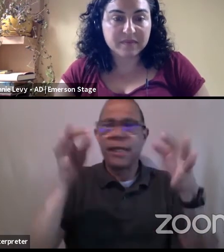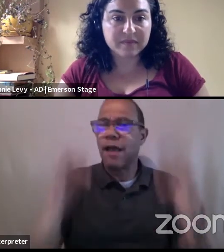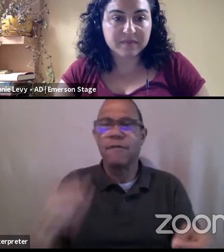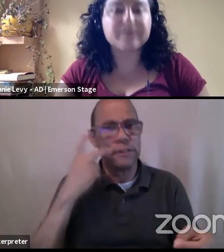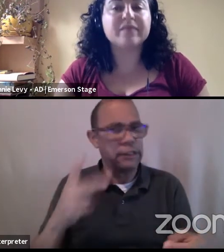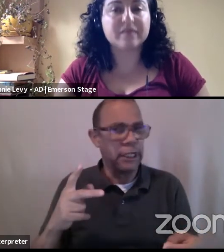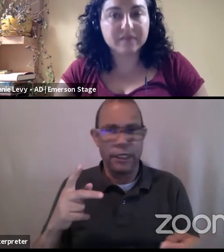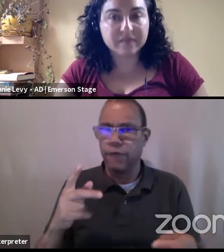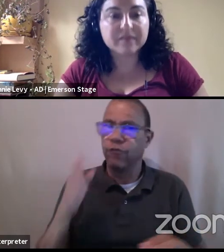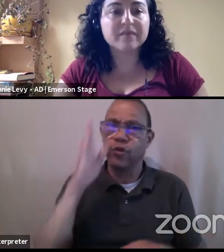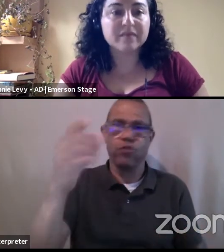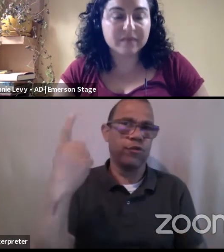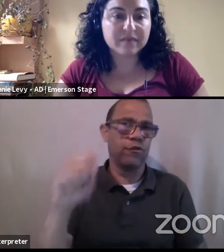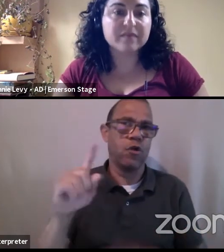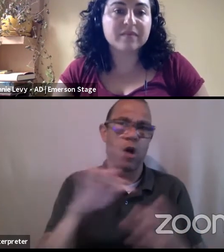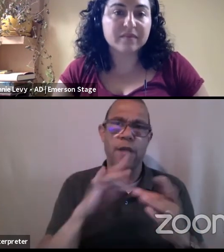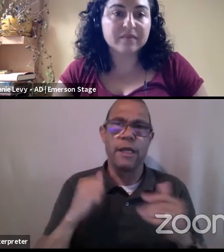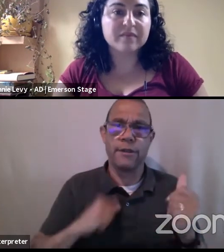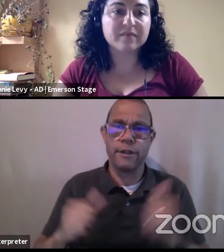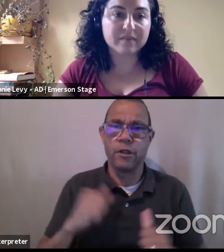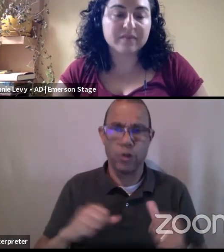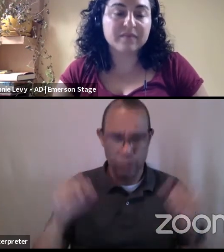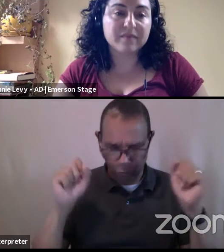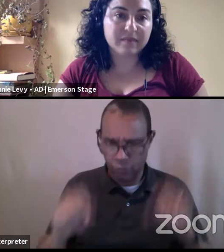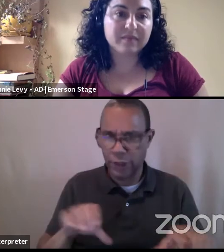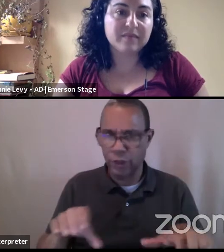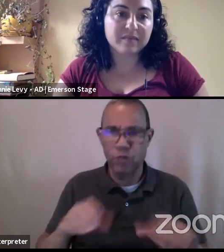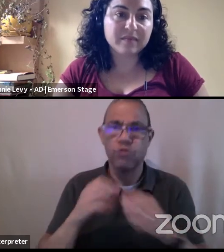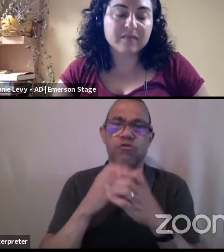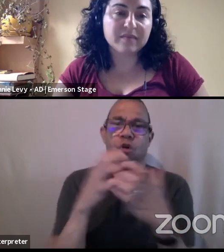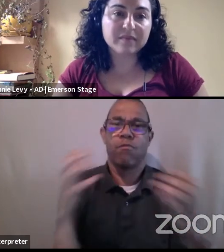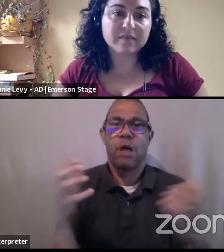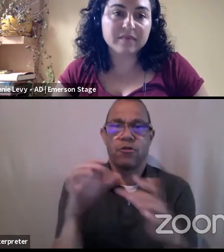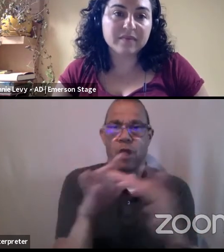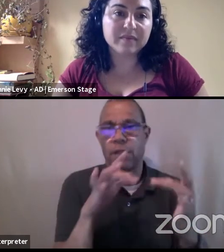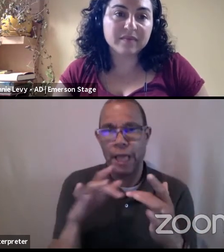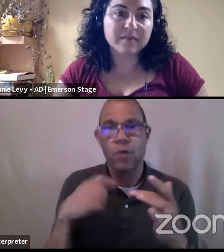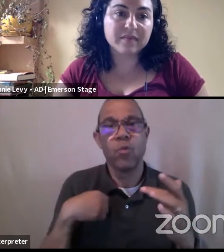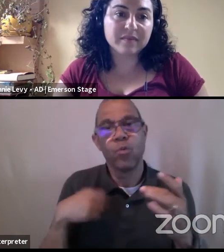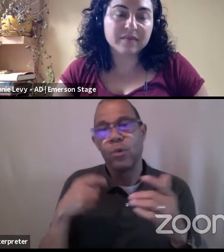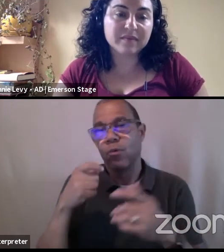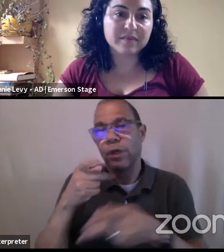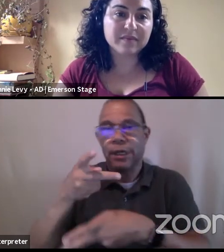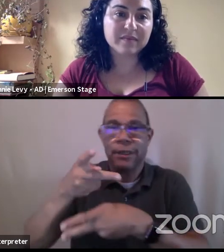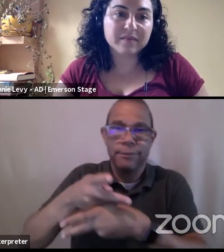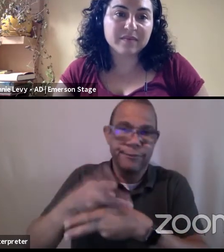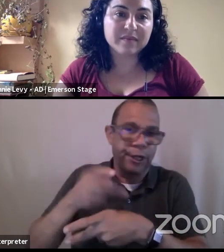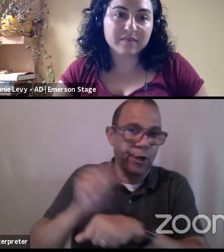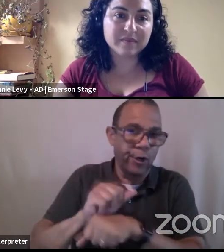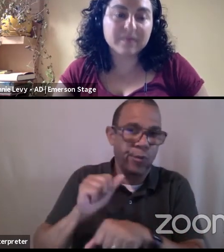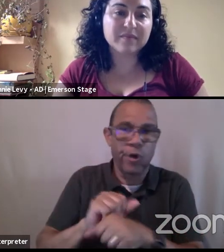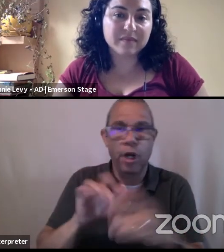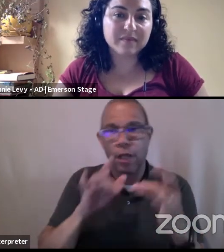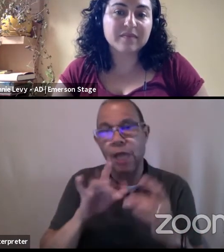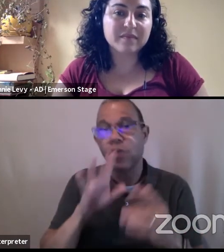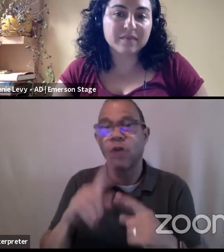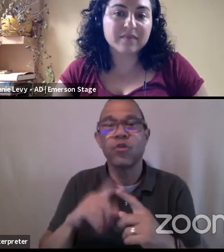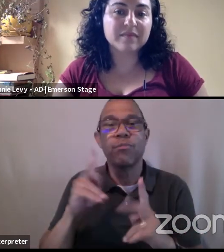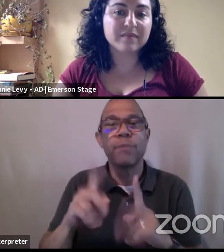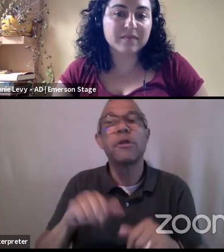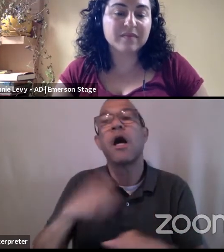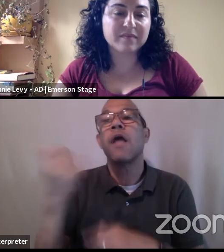things in our lives, uh, online. We can manage work online. We can talk to people in another city online. We